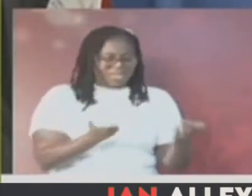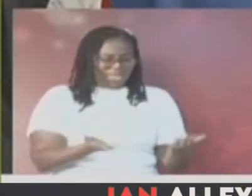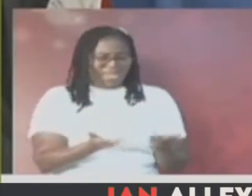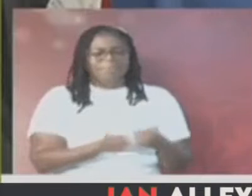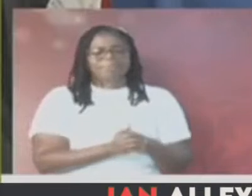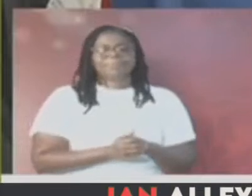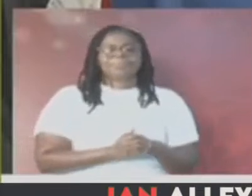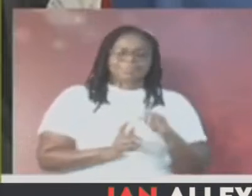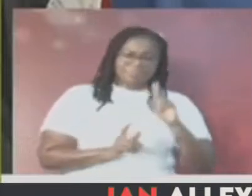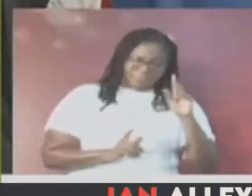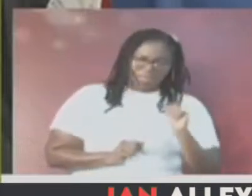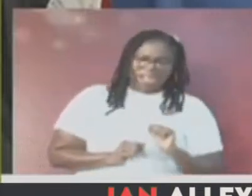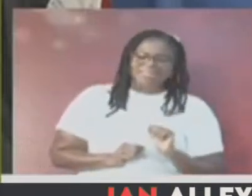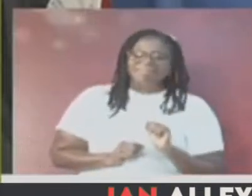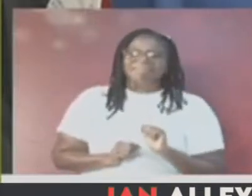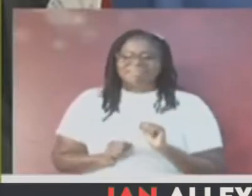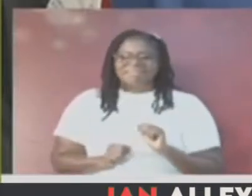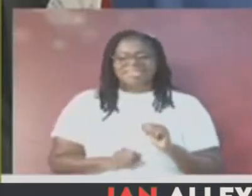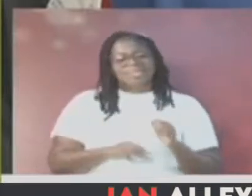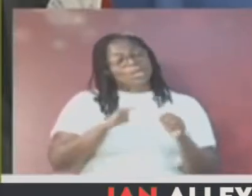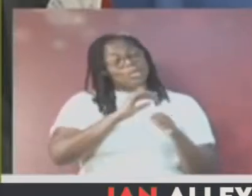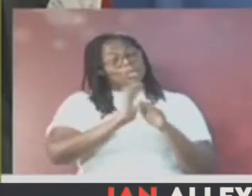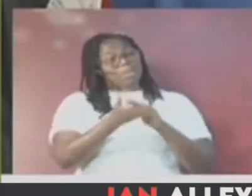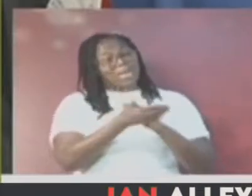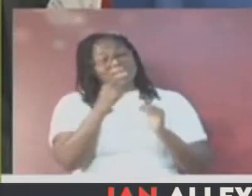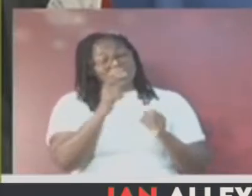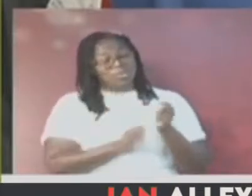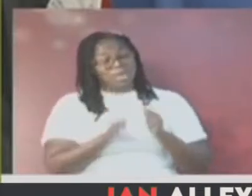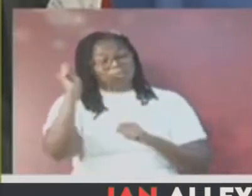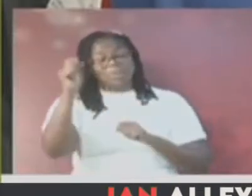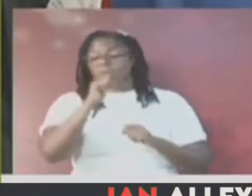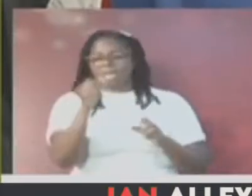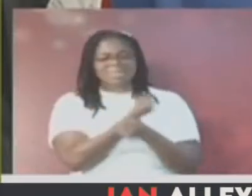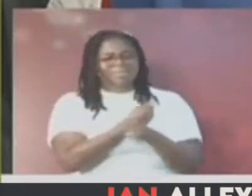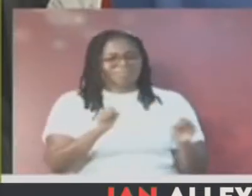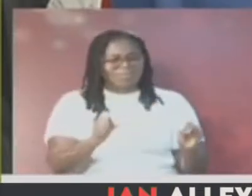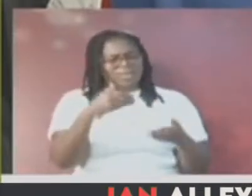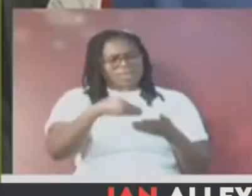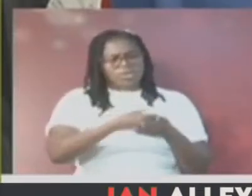location. This virus is raging in Brazil.